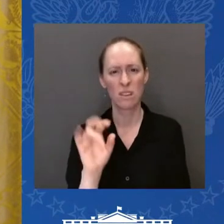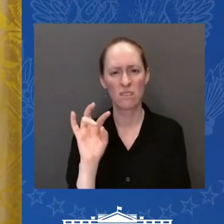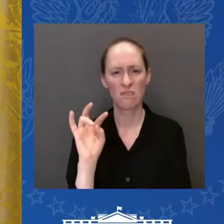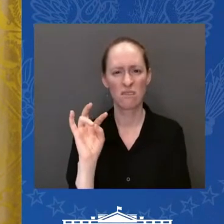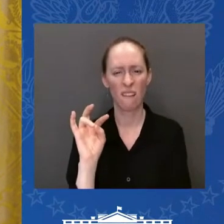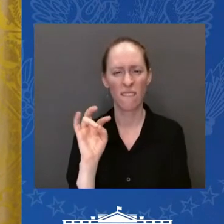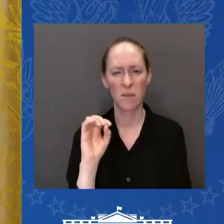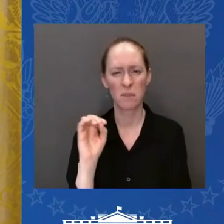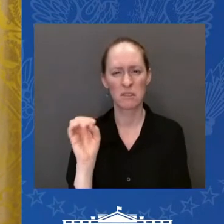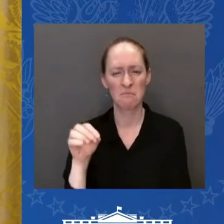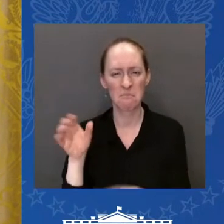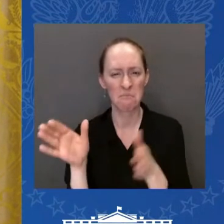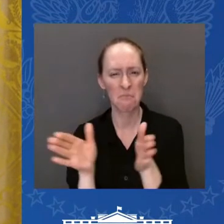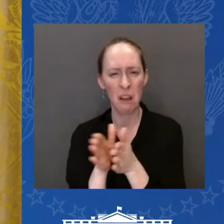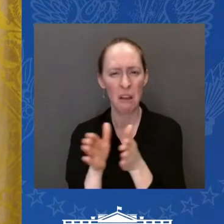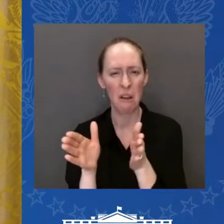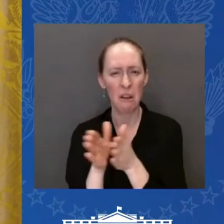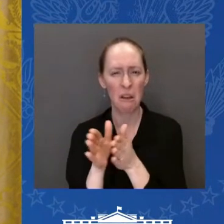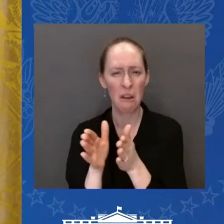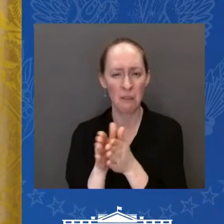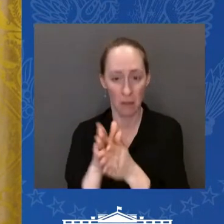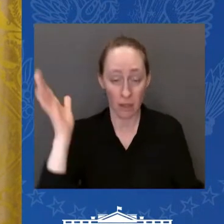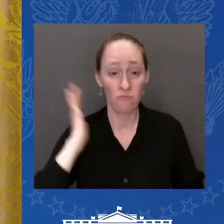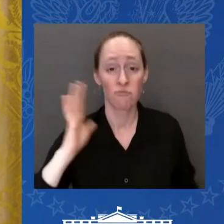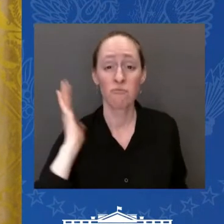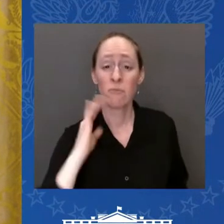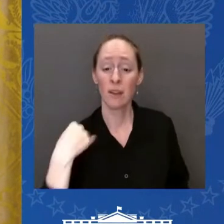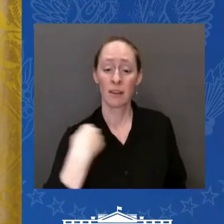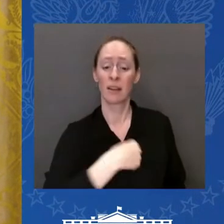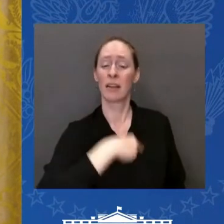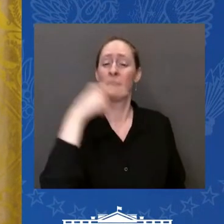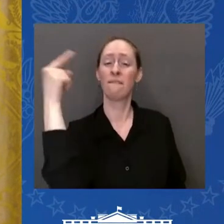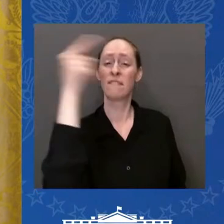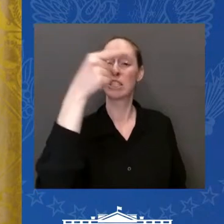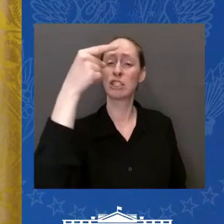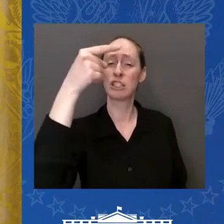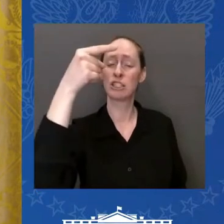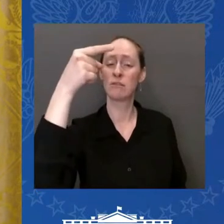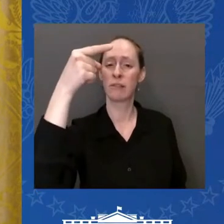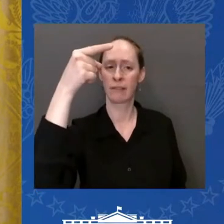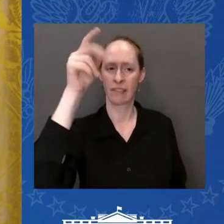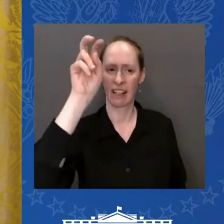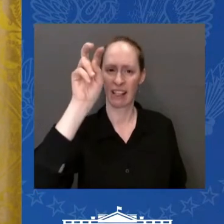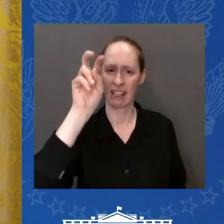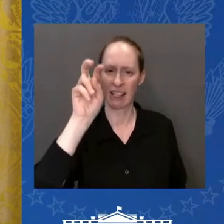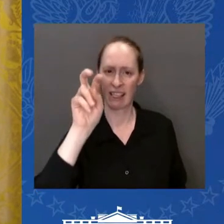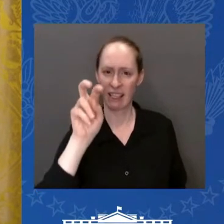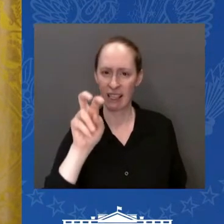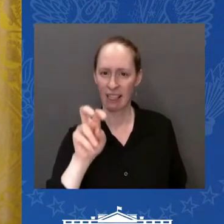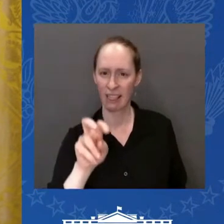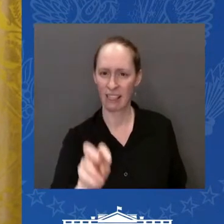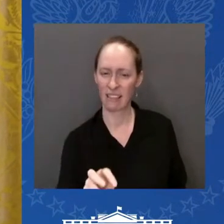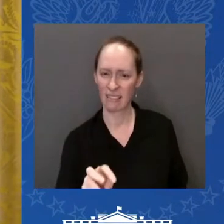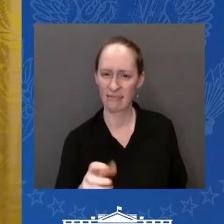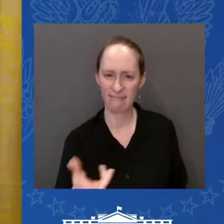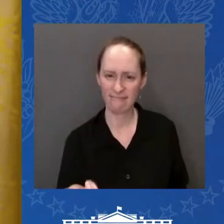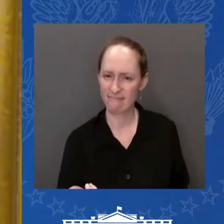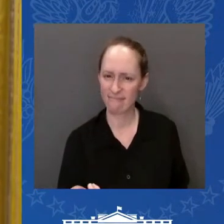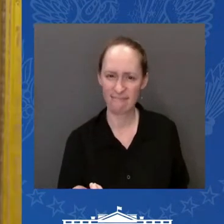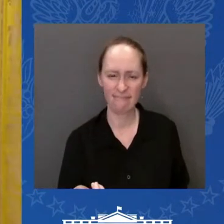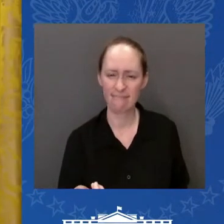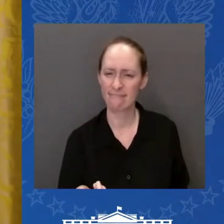number two. We're number eight. I mean, there's the things we've allowed to happen. It's not been conscious. It's just sort of slipped up on